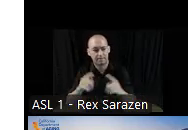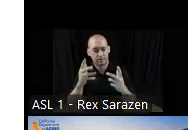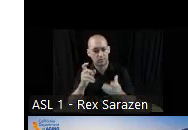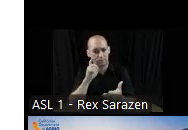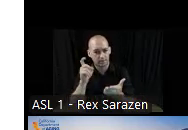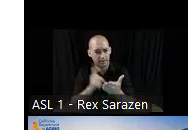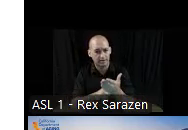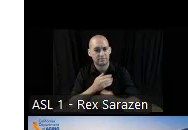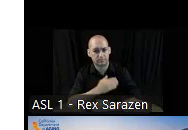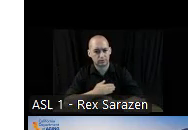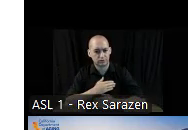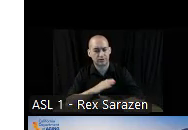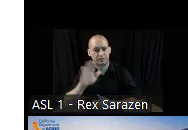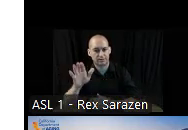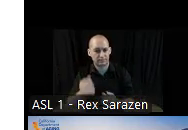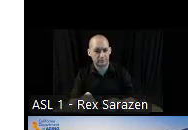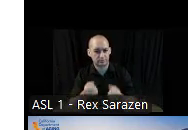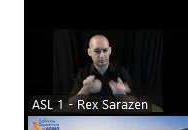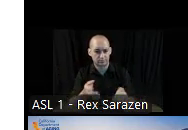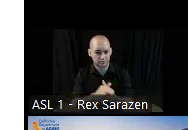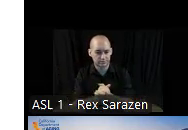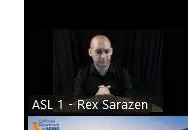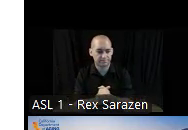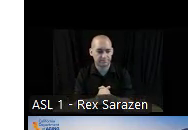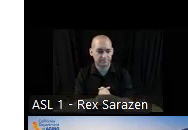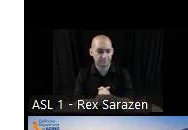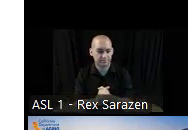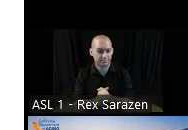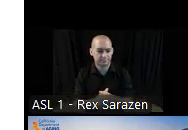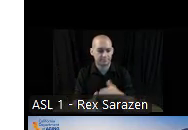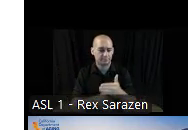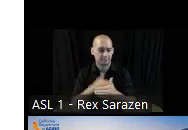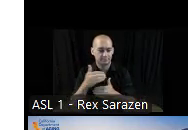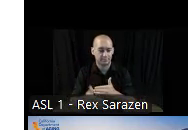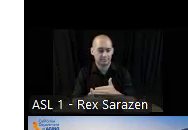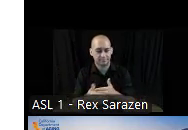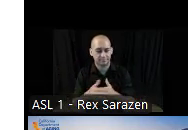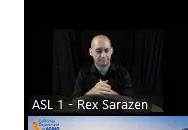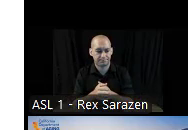valuable contributions. Next slide, please.